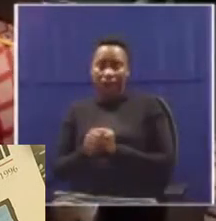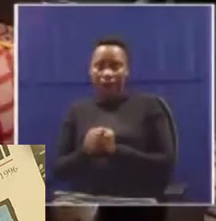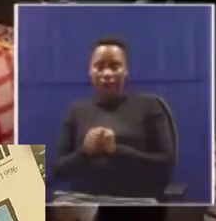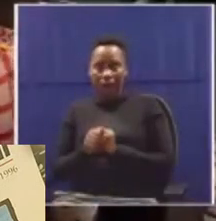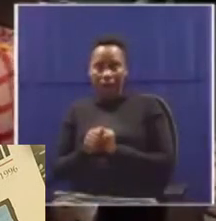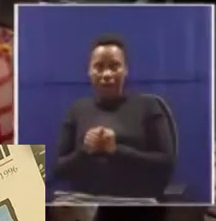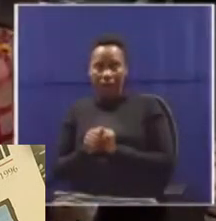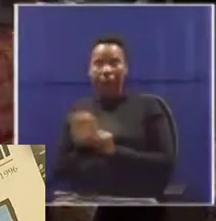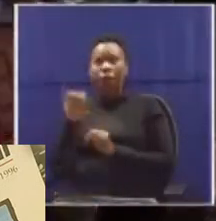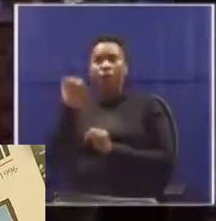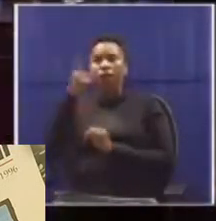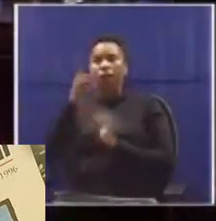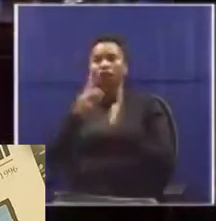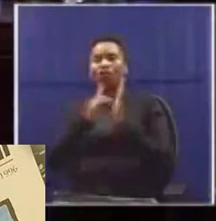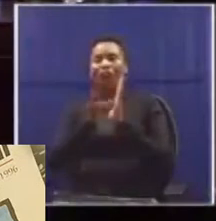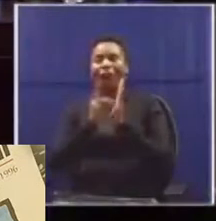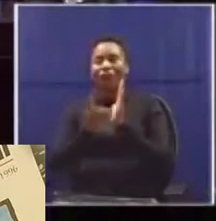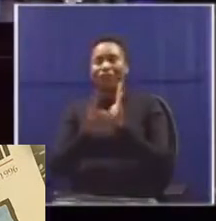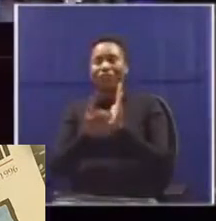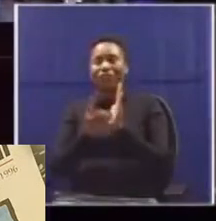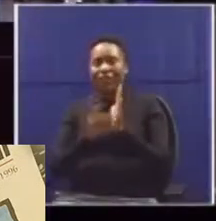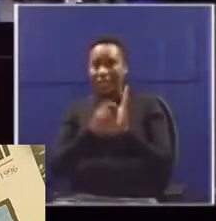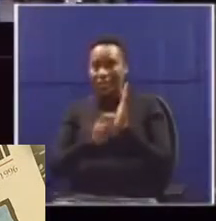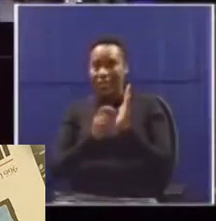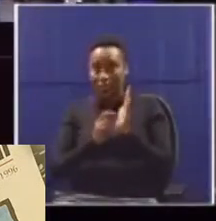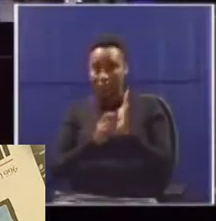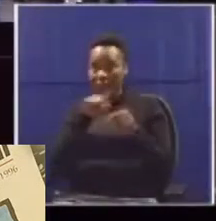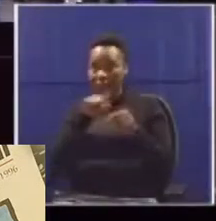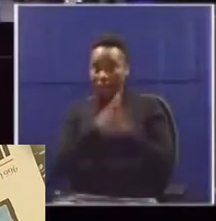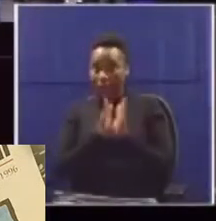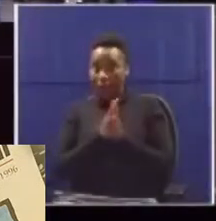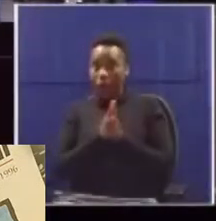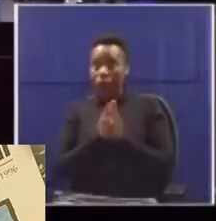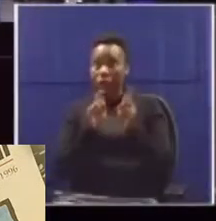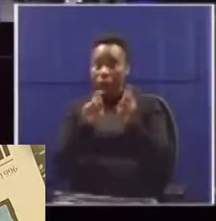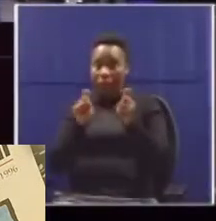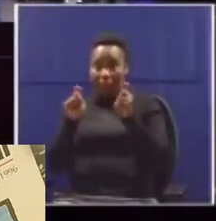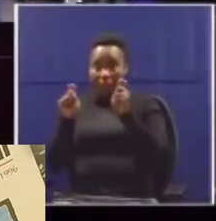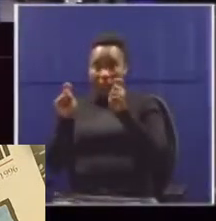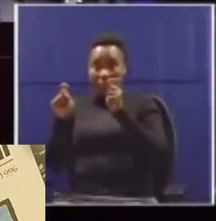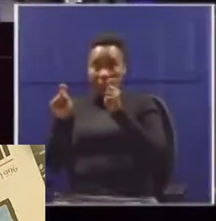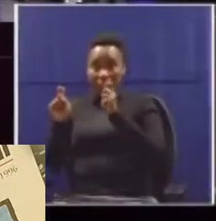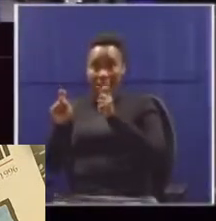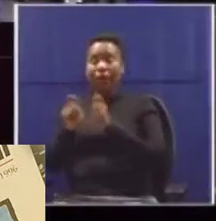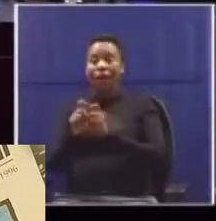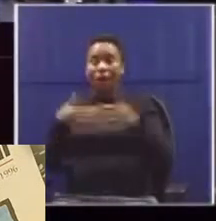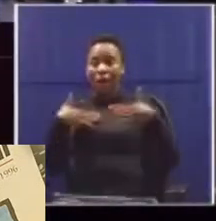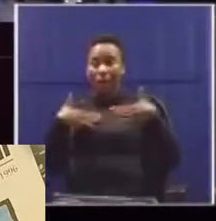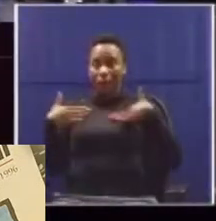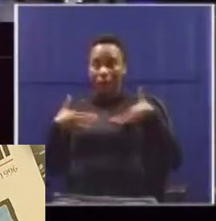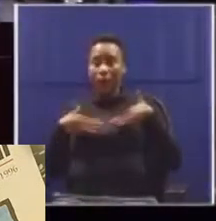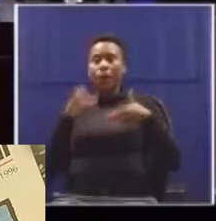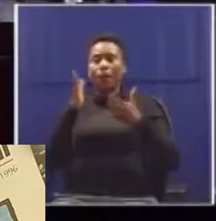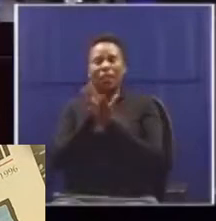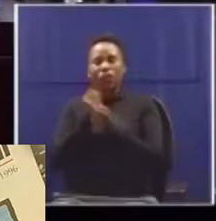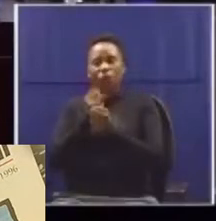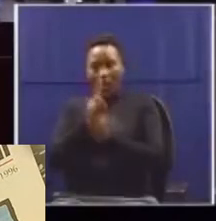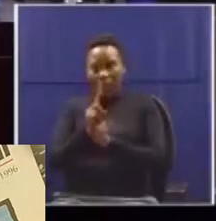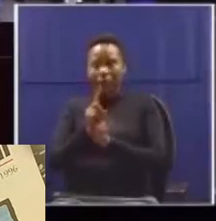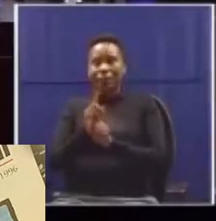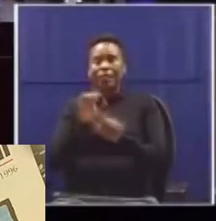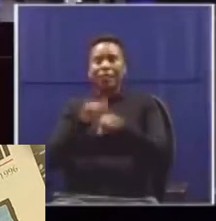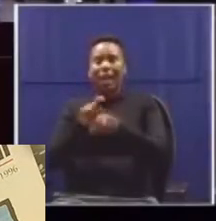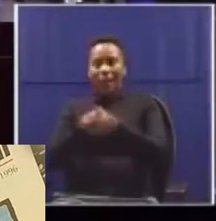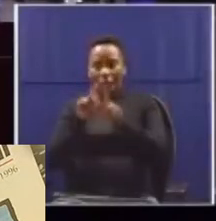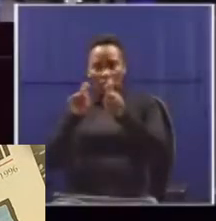first draft regulation deals with Sensational administrative administrative in order to ensure a seamless